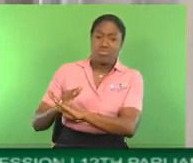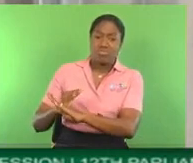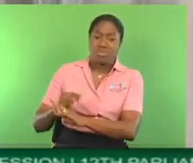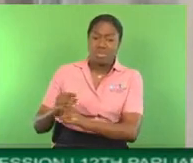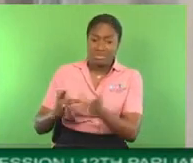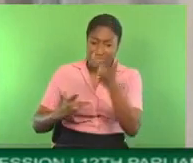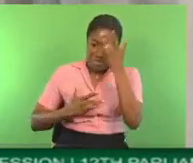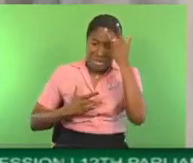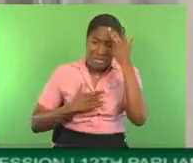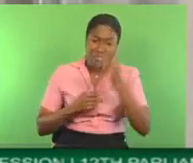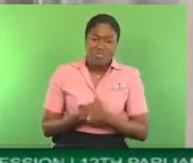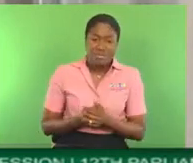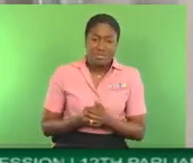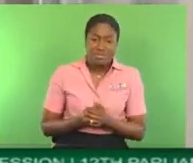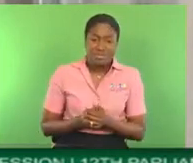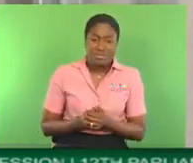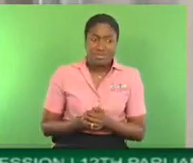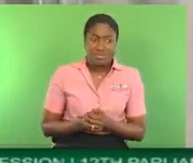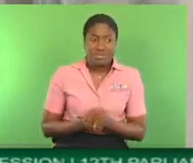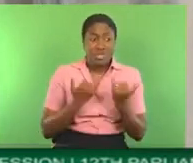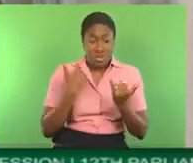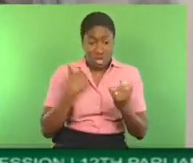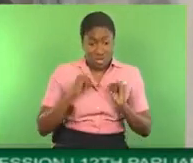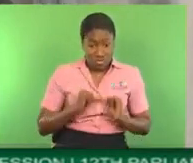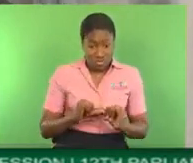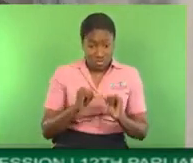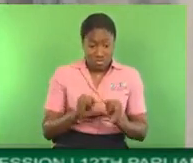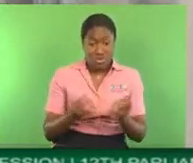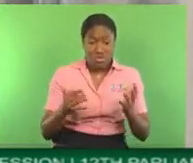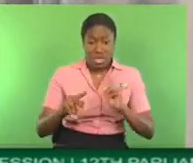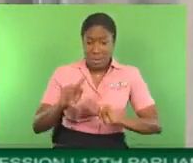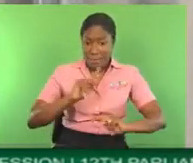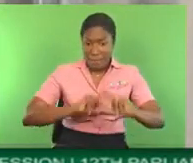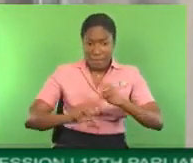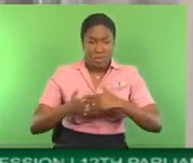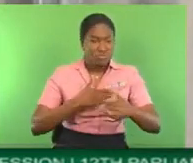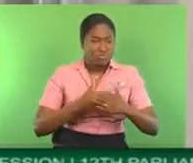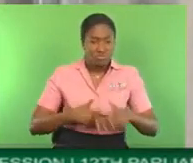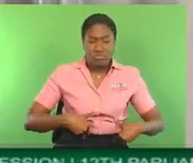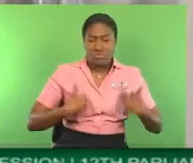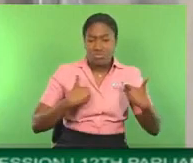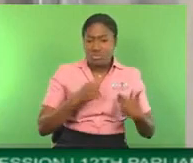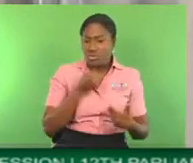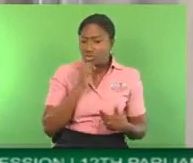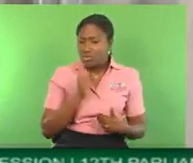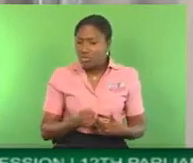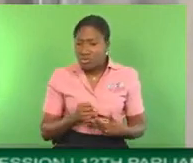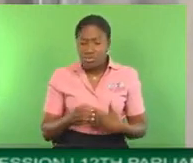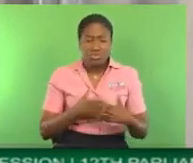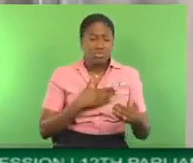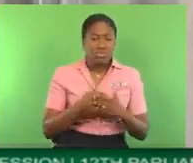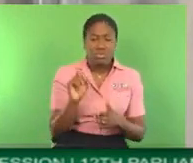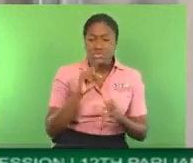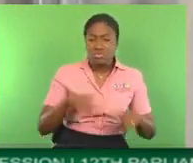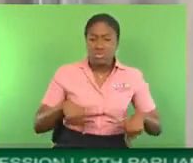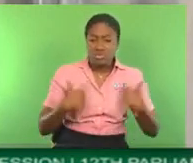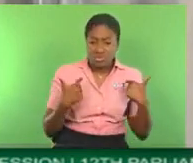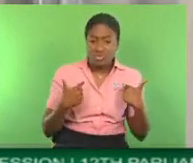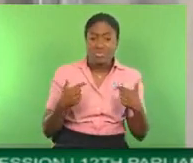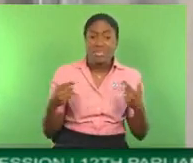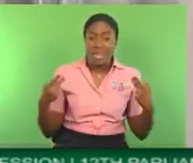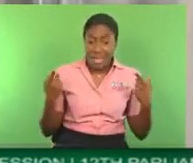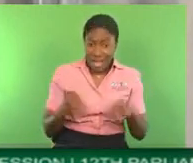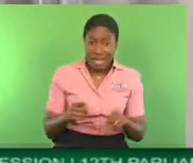care. As I continue, Madam Speaker, people of all age groups, regions, and countries are affected by